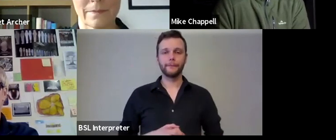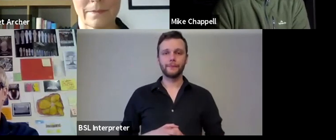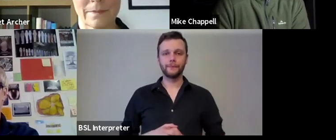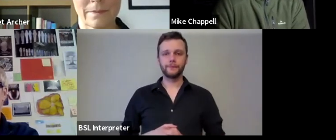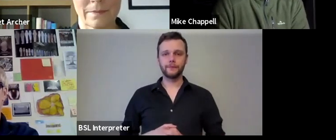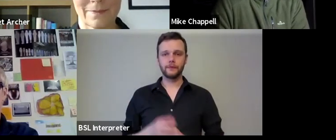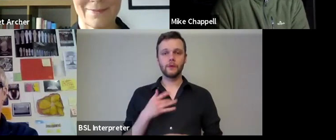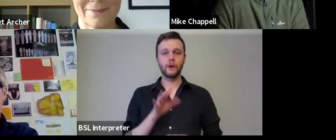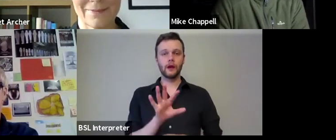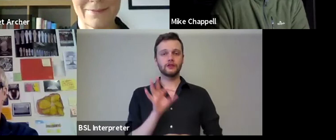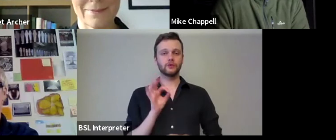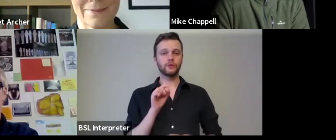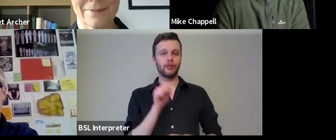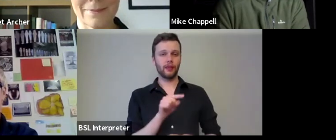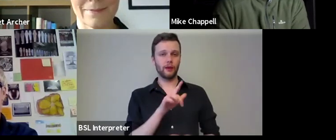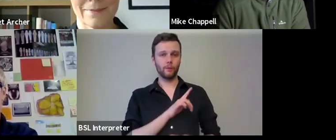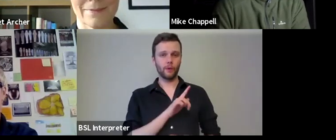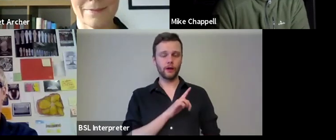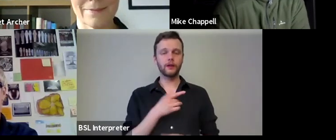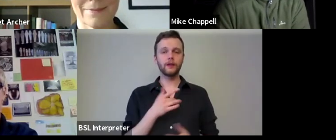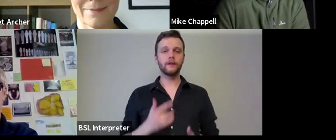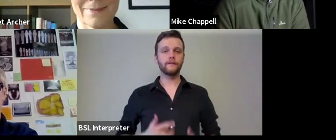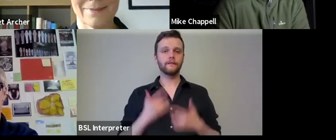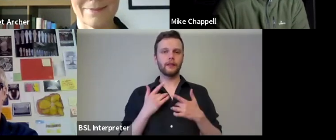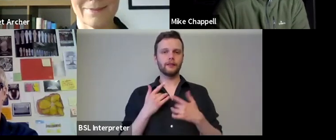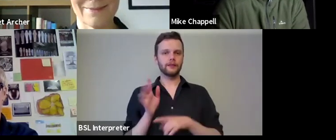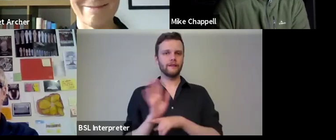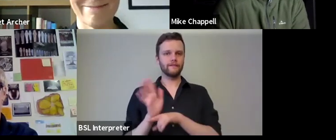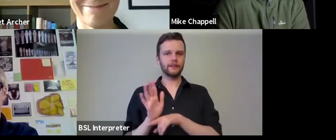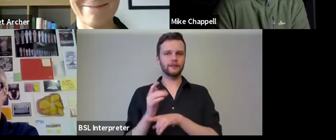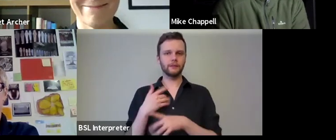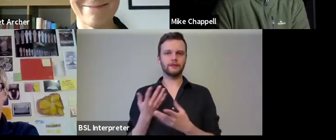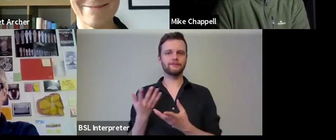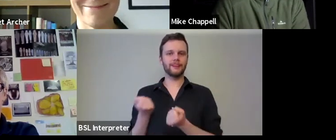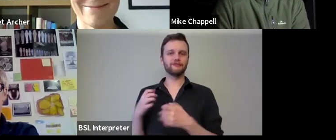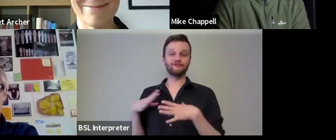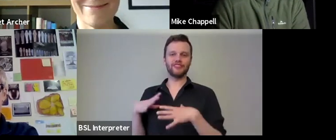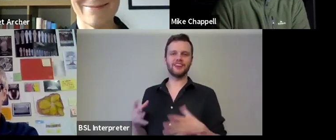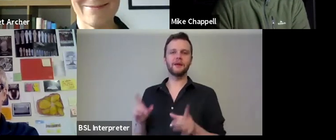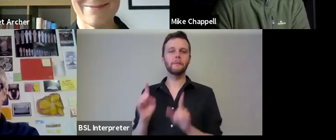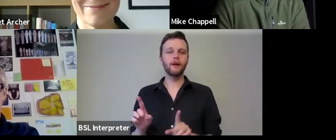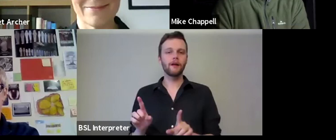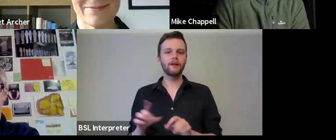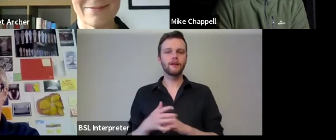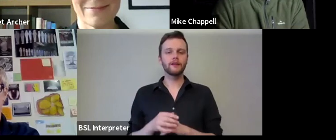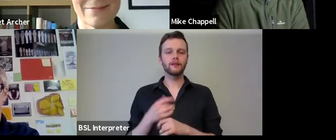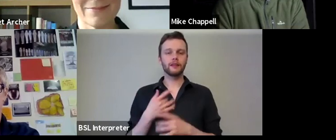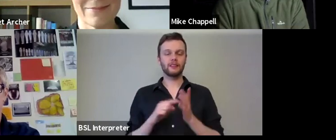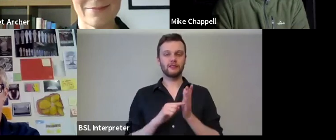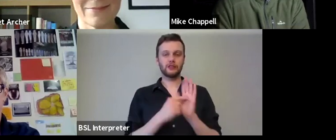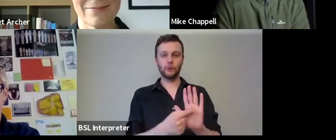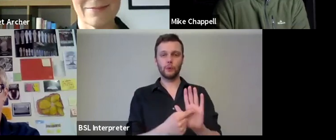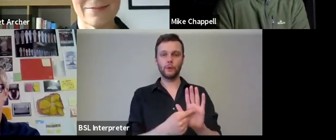I chose that because A, it was a video that I had ready to hand, but B, that it demonstrates